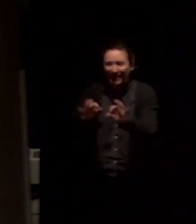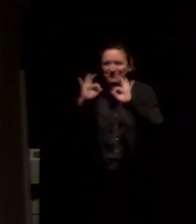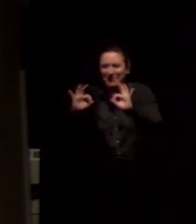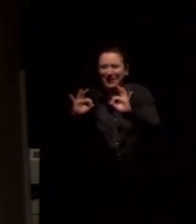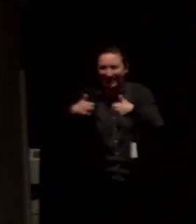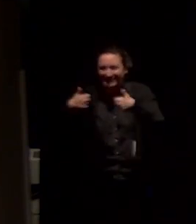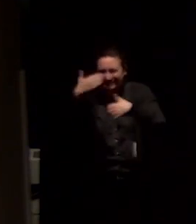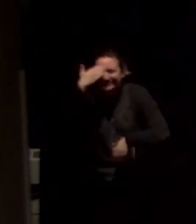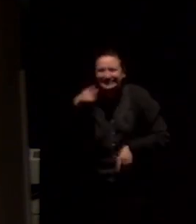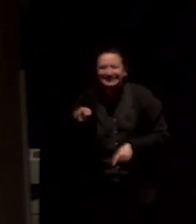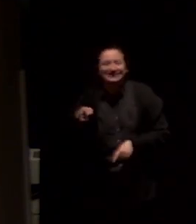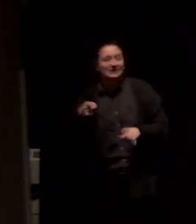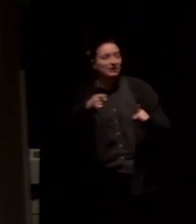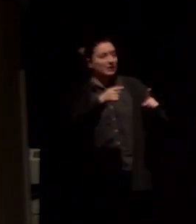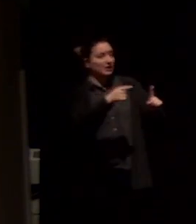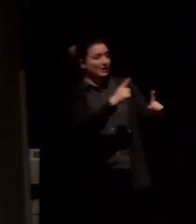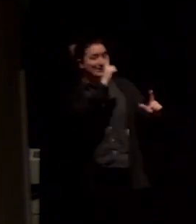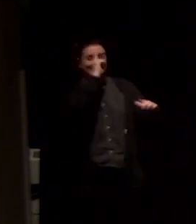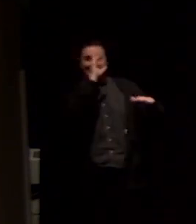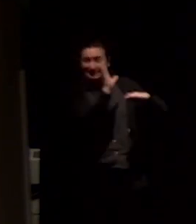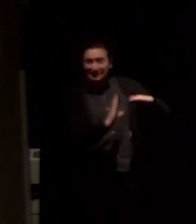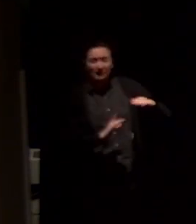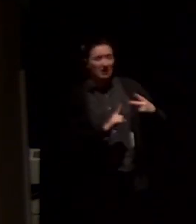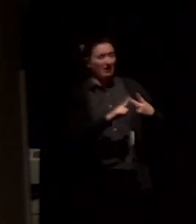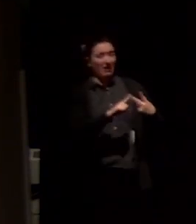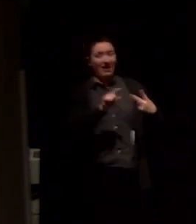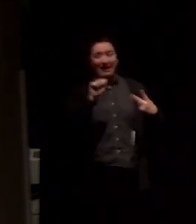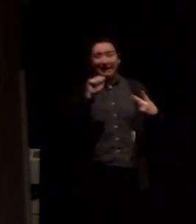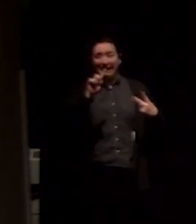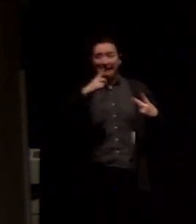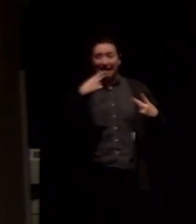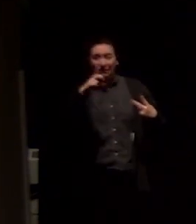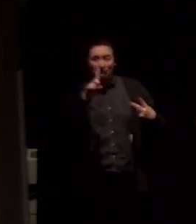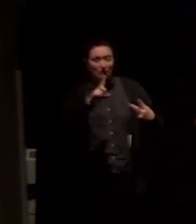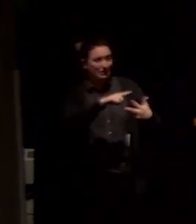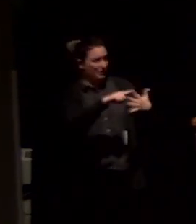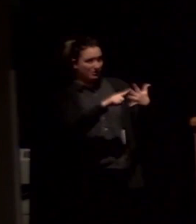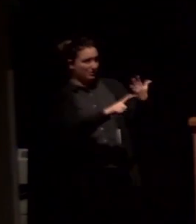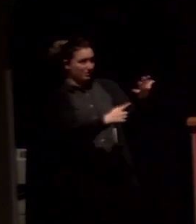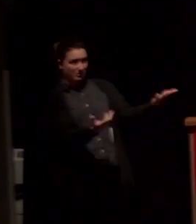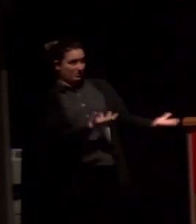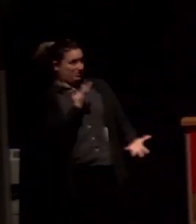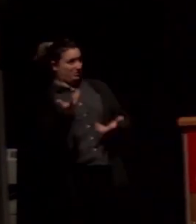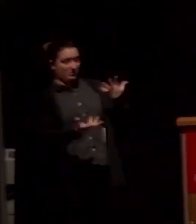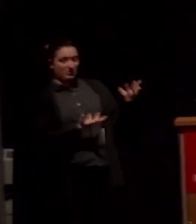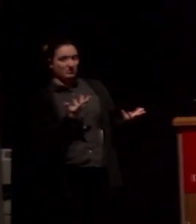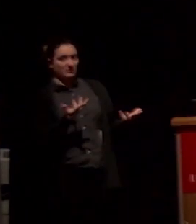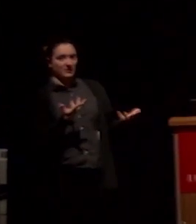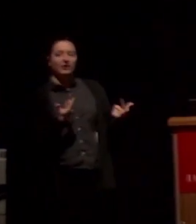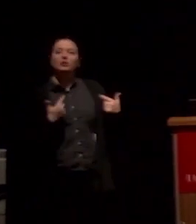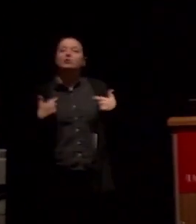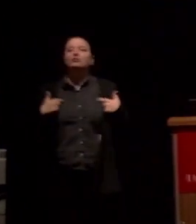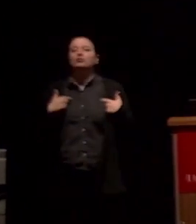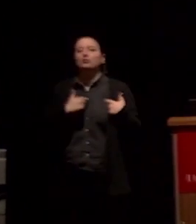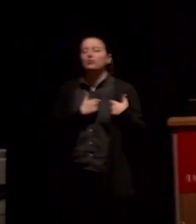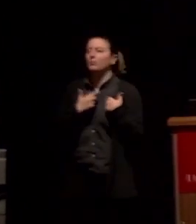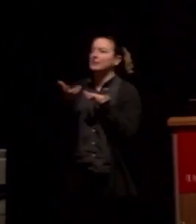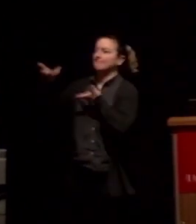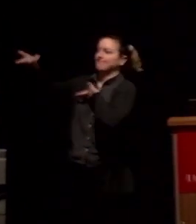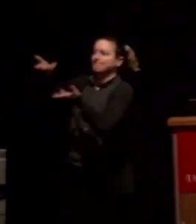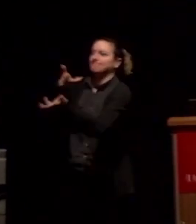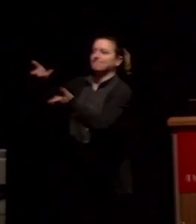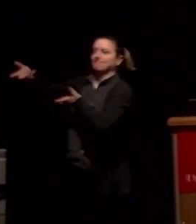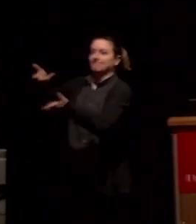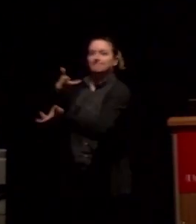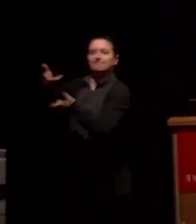or ADHD or anything like that. And so we wanted those workforce centers to actually be able to provide that advice, not just